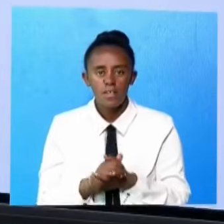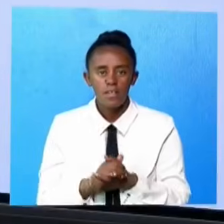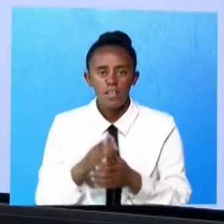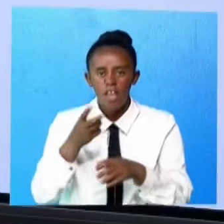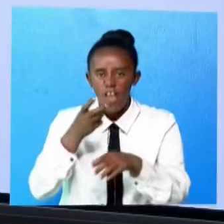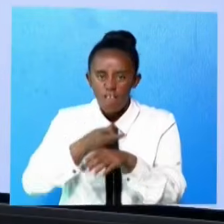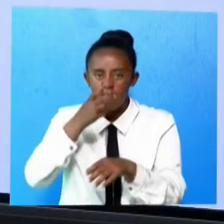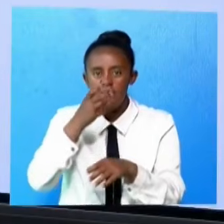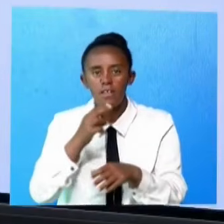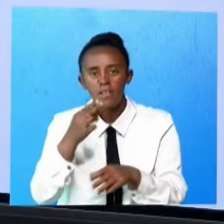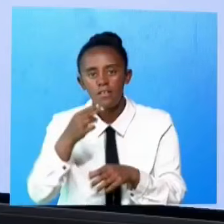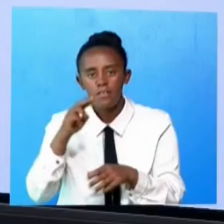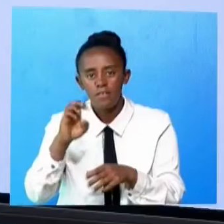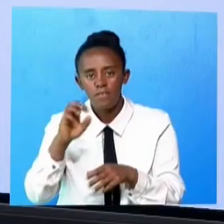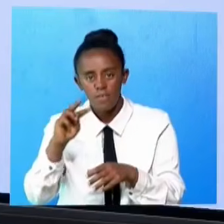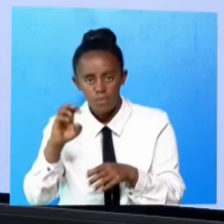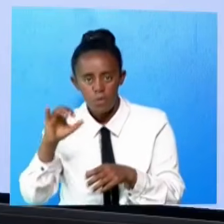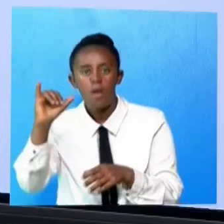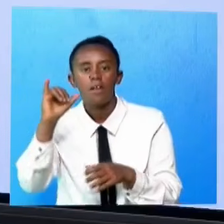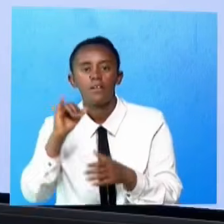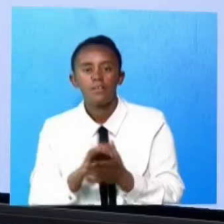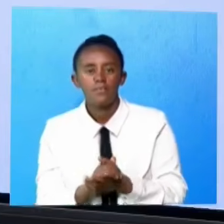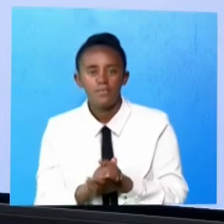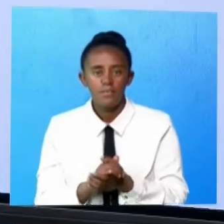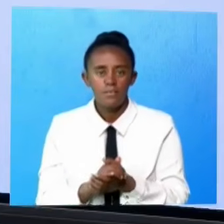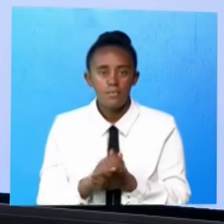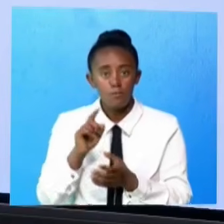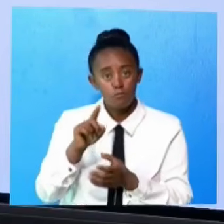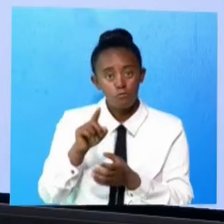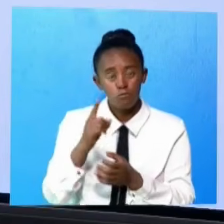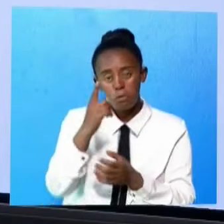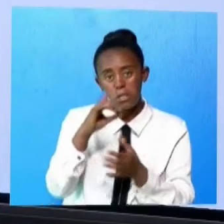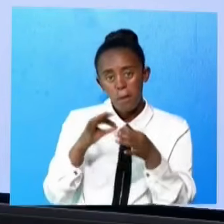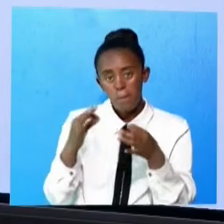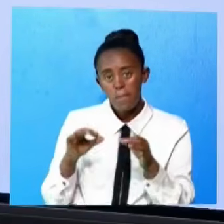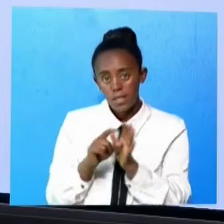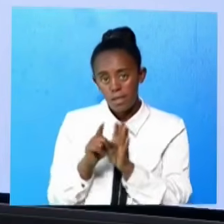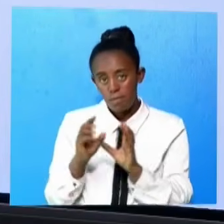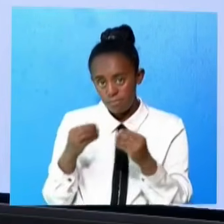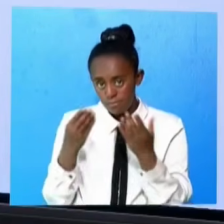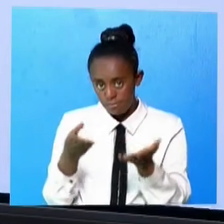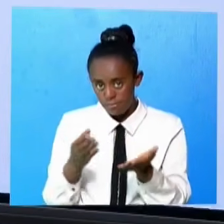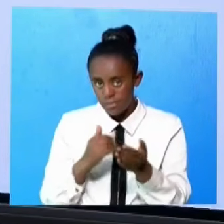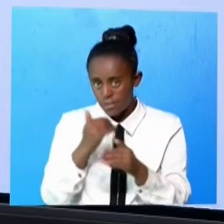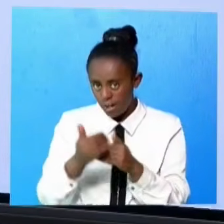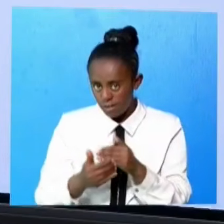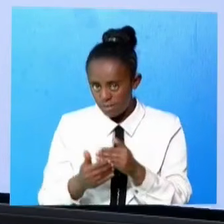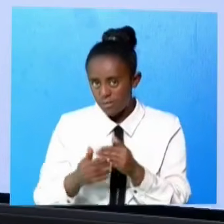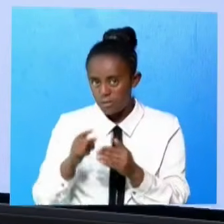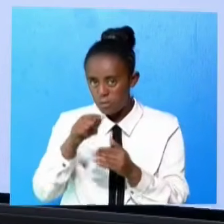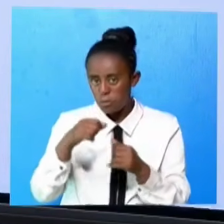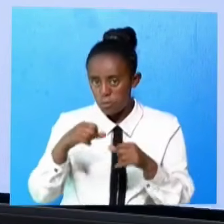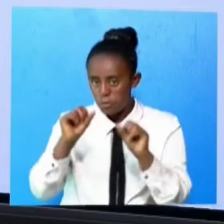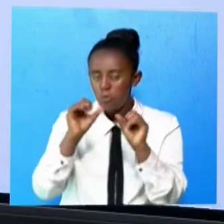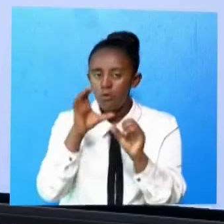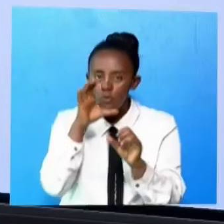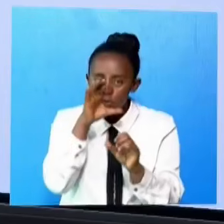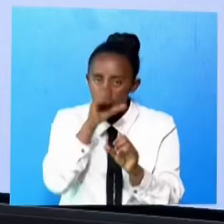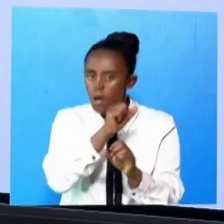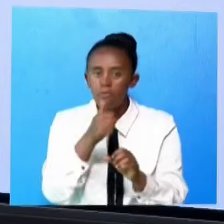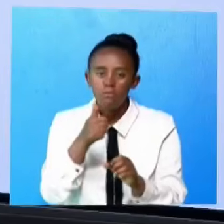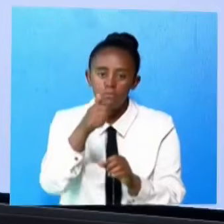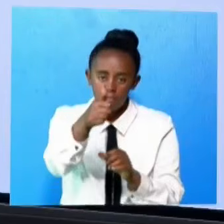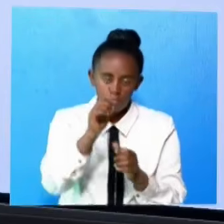Heavy weight. I would like to give you one sample example, and then you are going to finish by